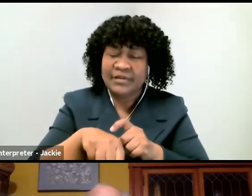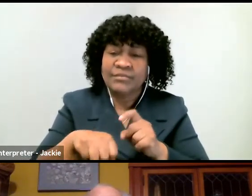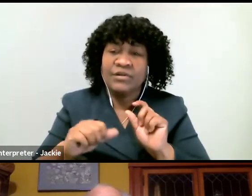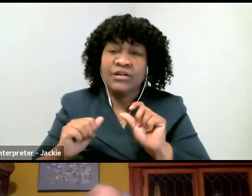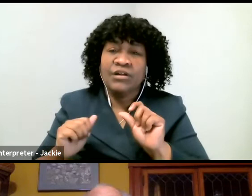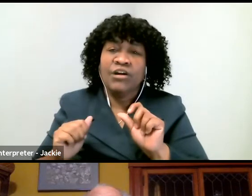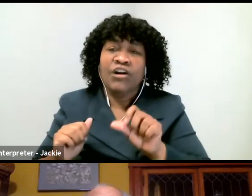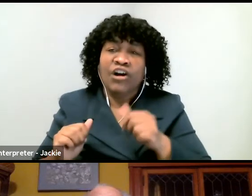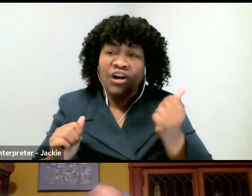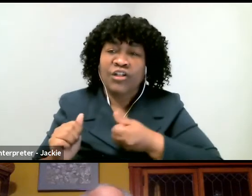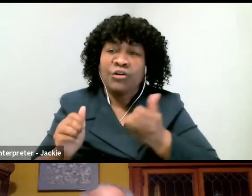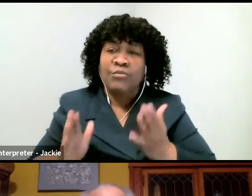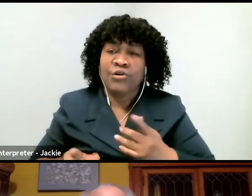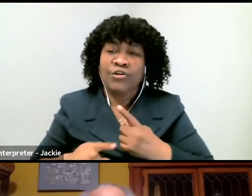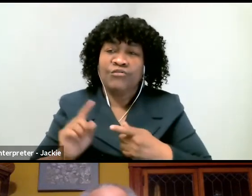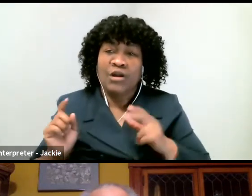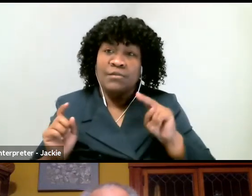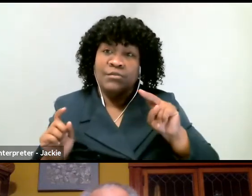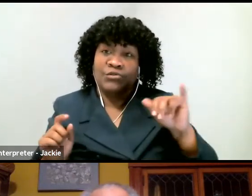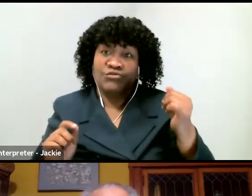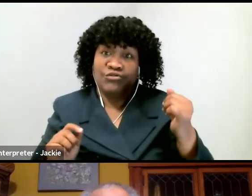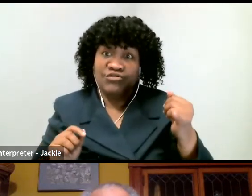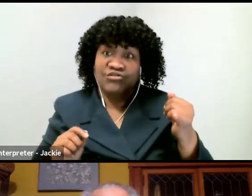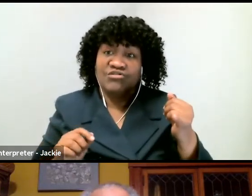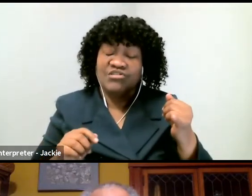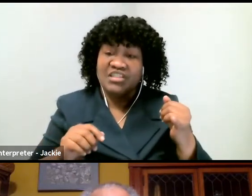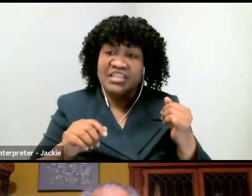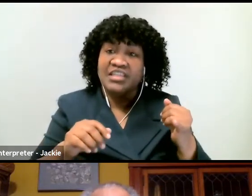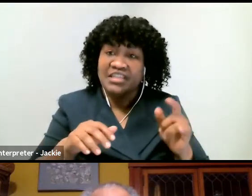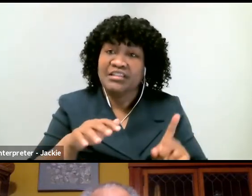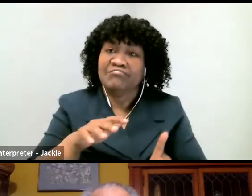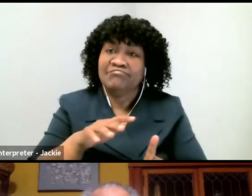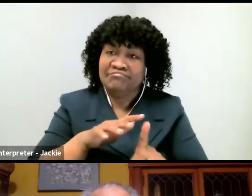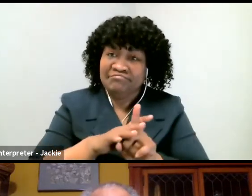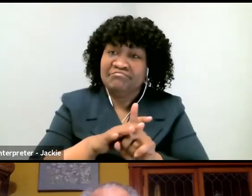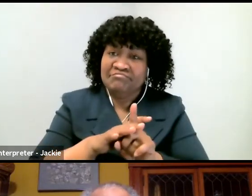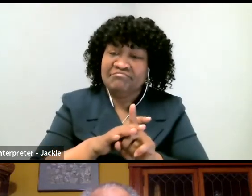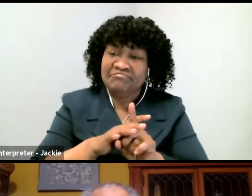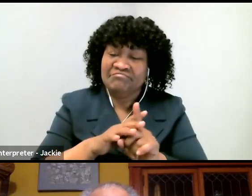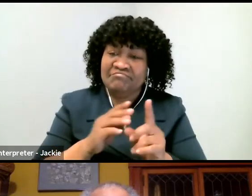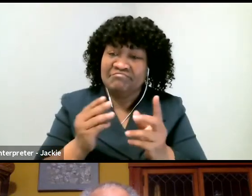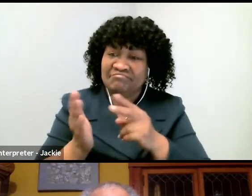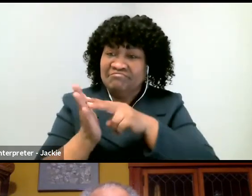another poet from New Jersey came into my life.